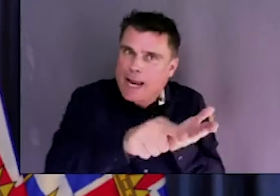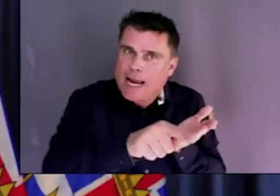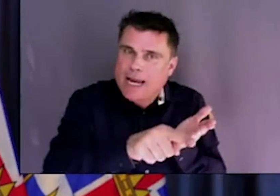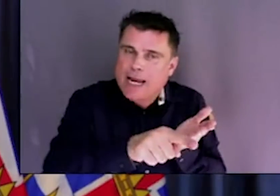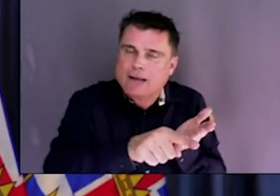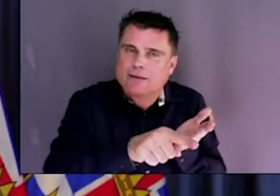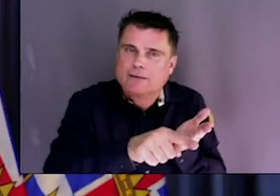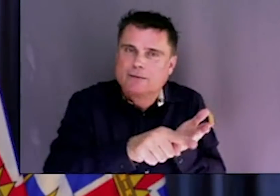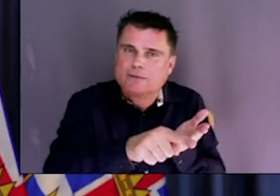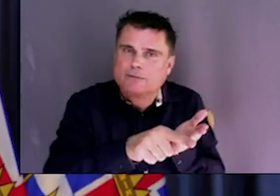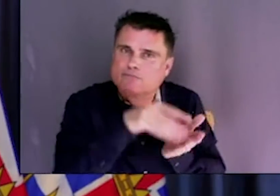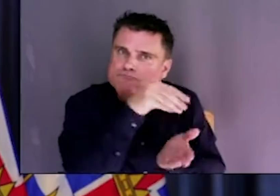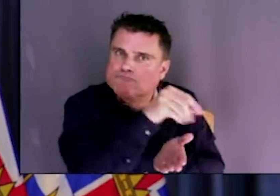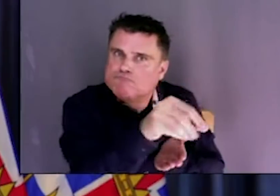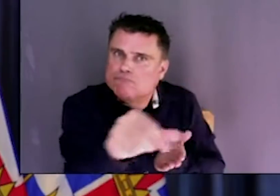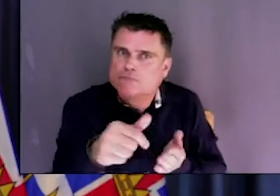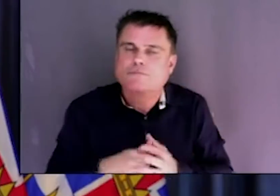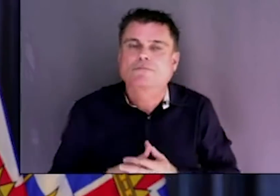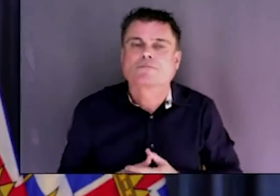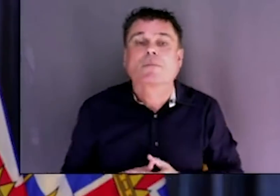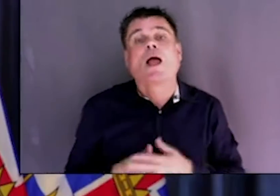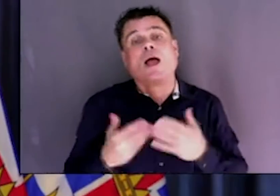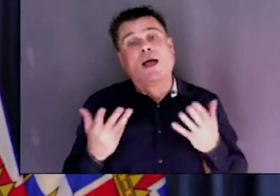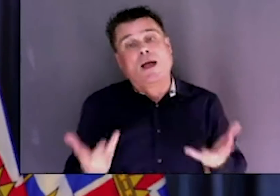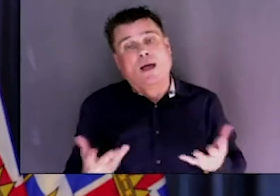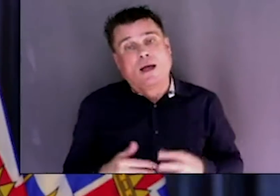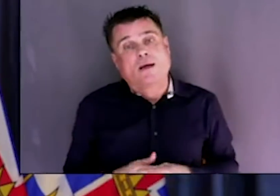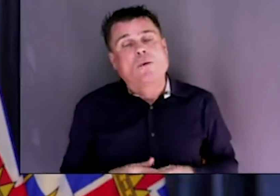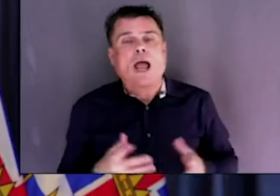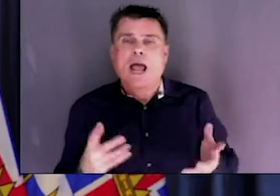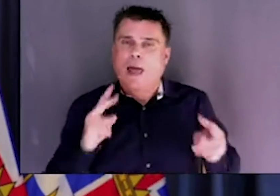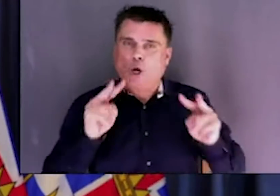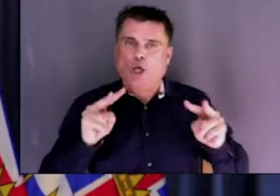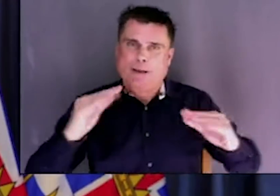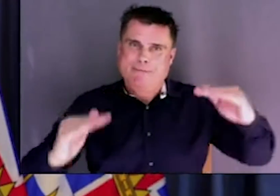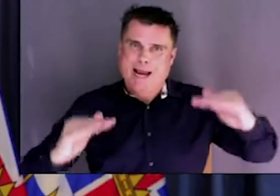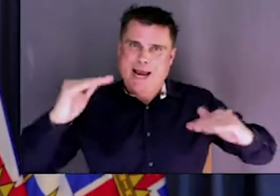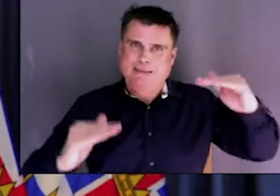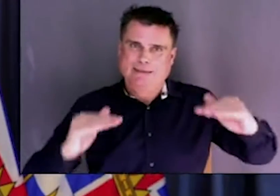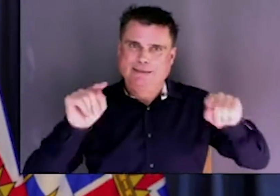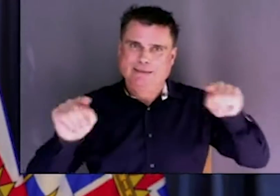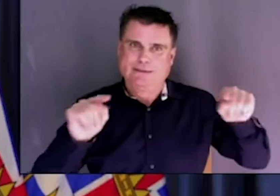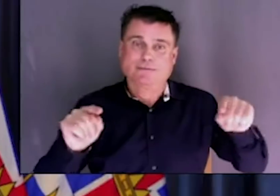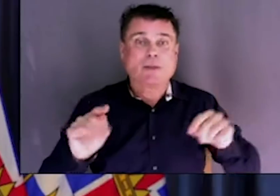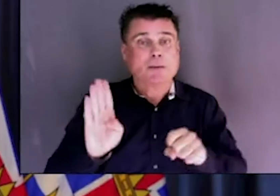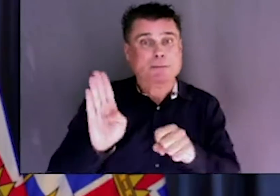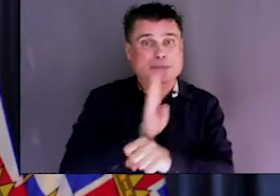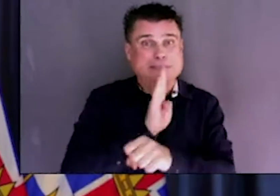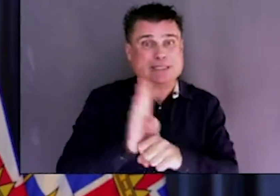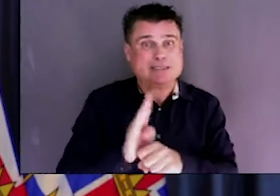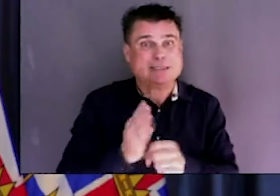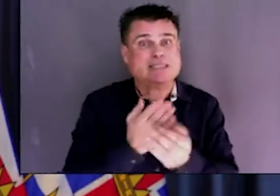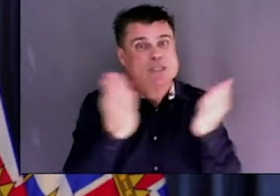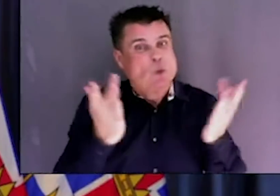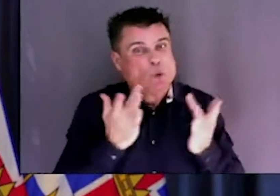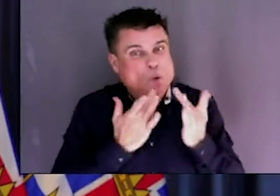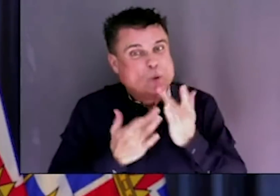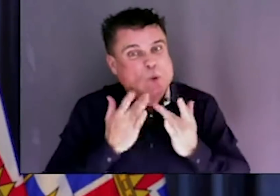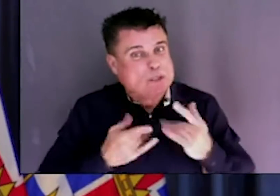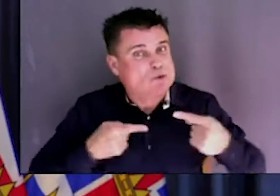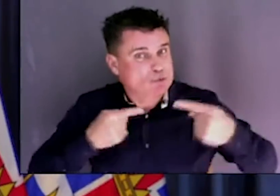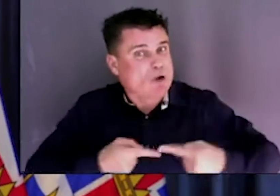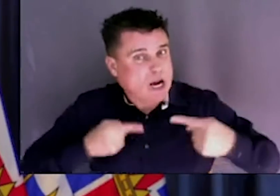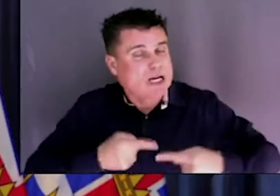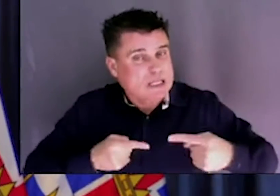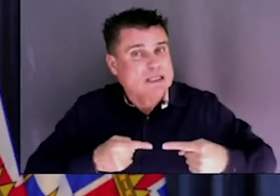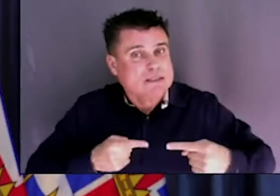more burdens on businesses that were already struggling. And so adding more paid sick days to their docket didn't seem to us